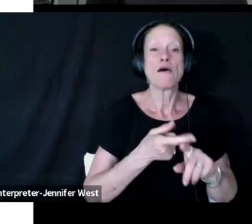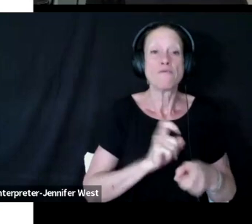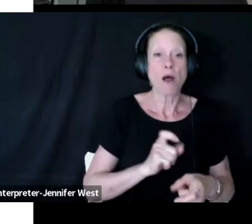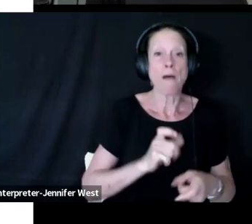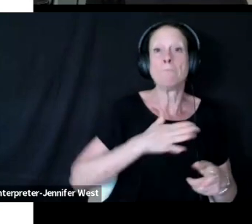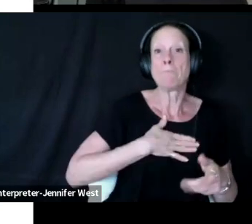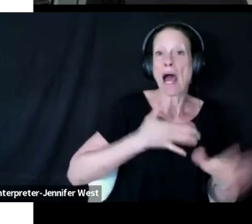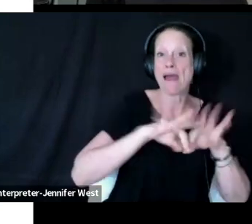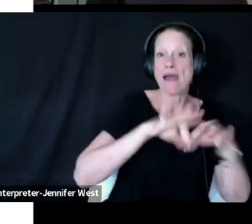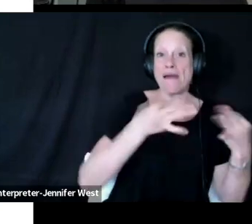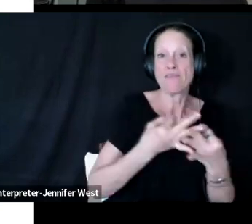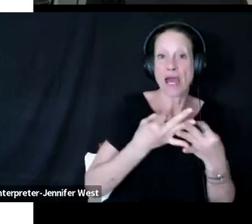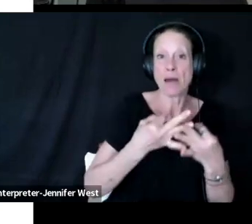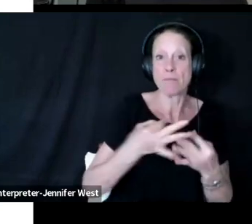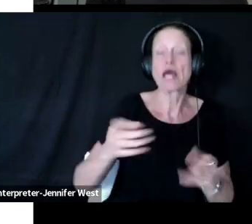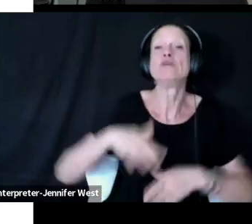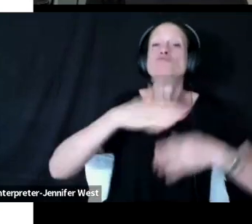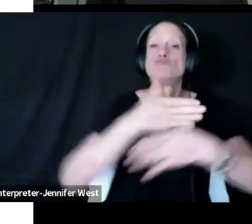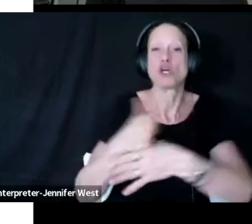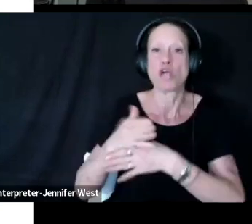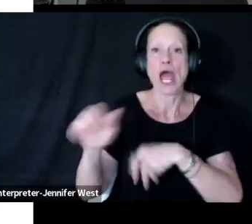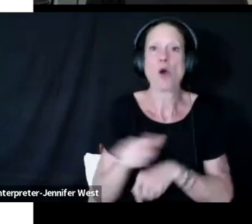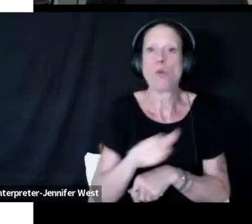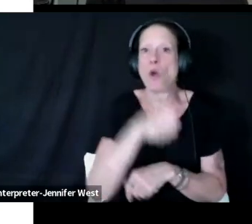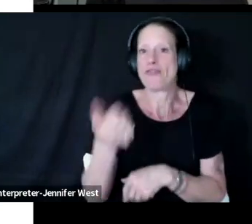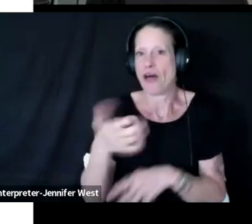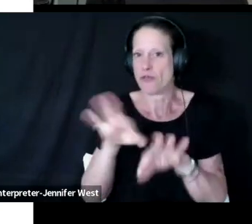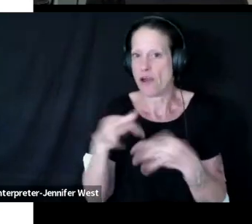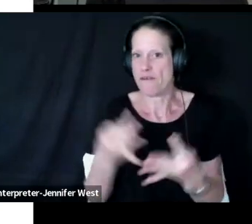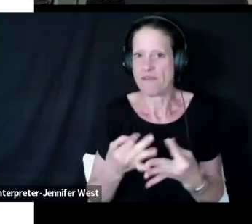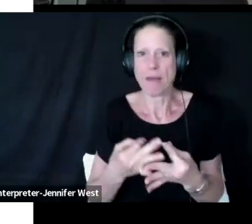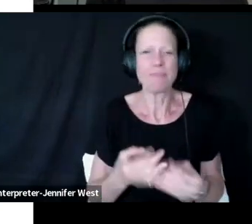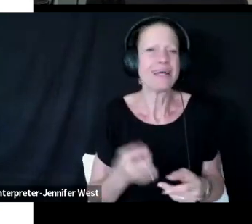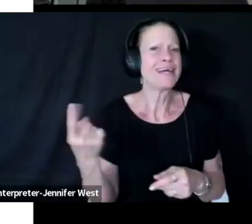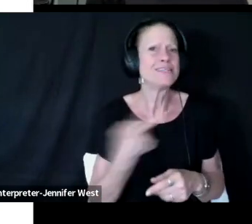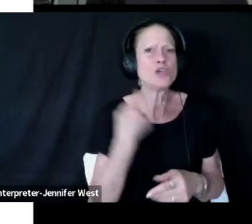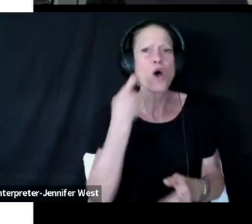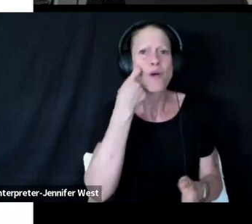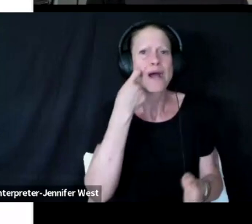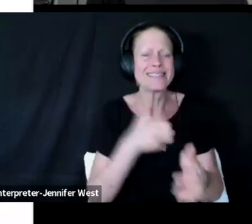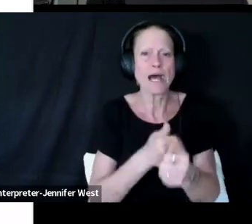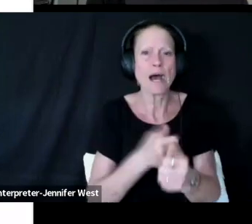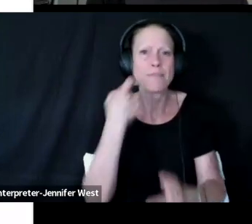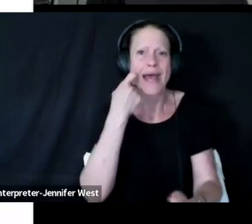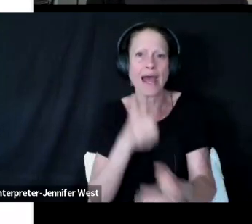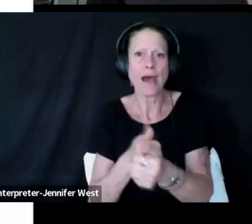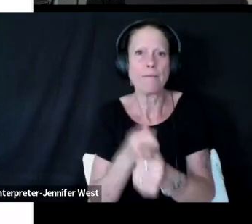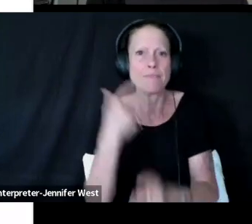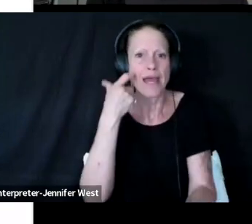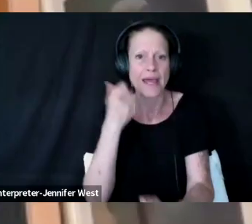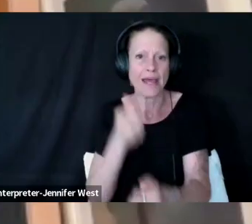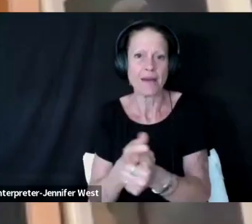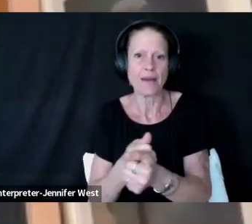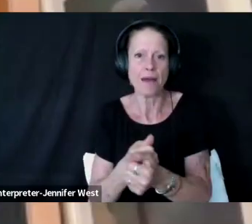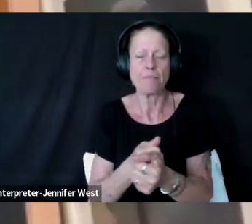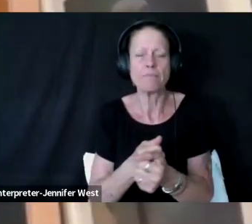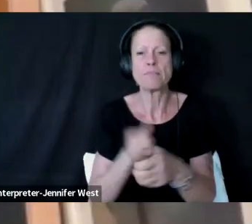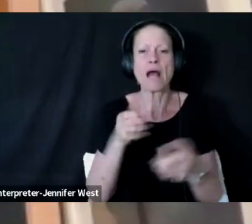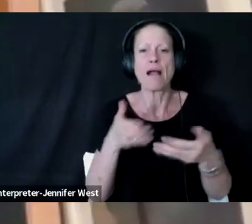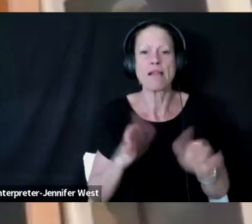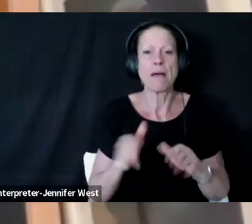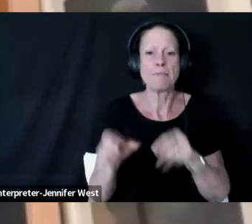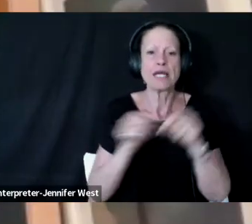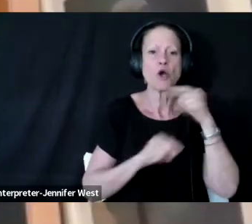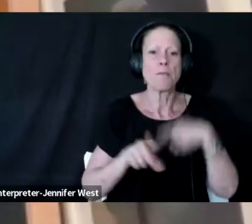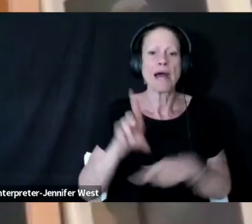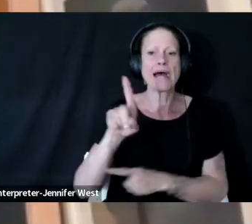is there's so many updates. Give me 1 second here to just get back to the dashboard.